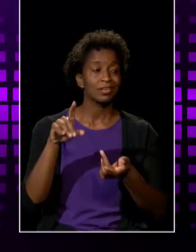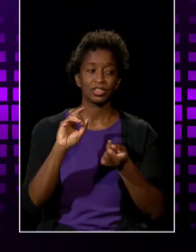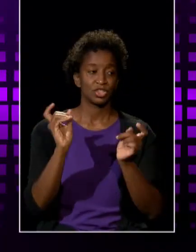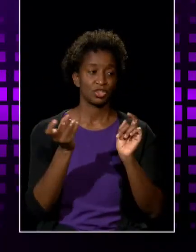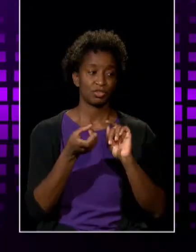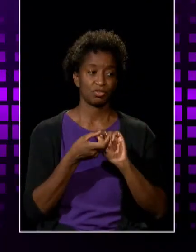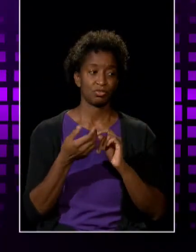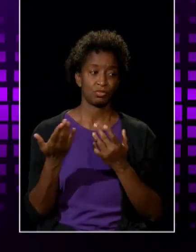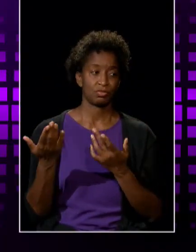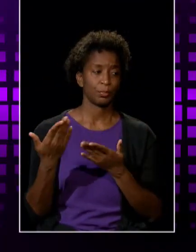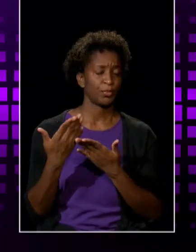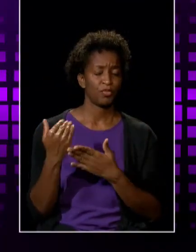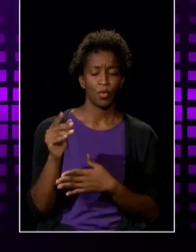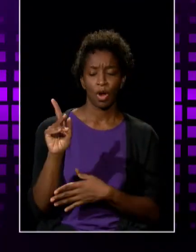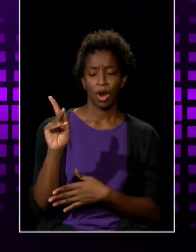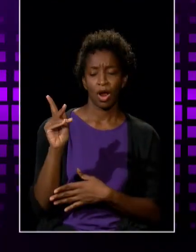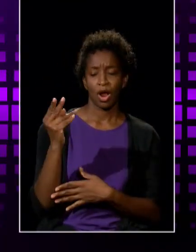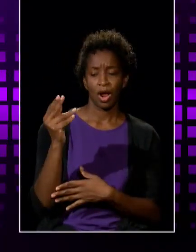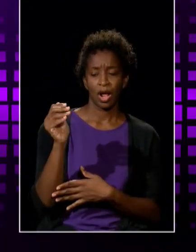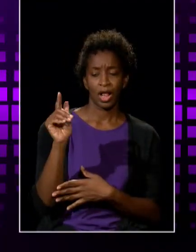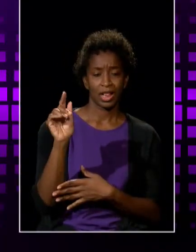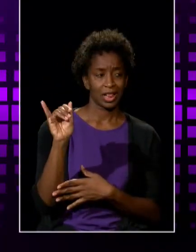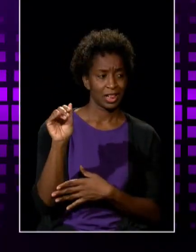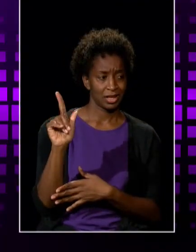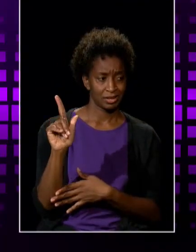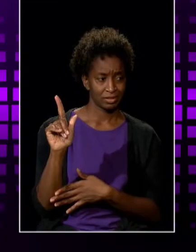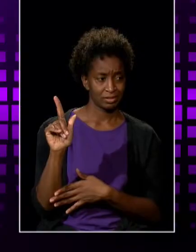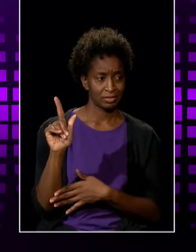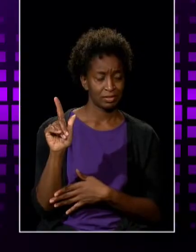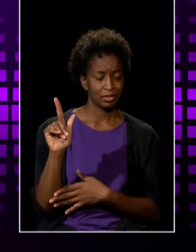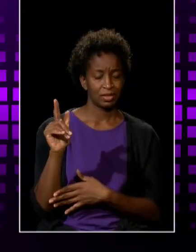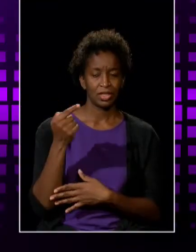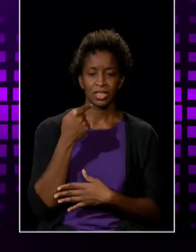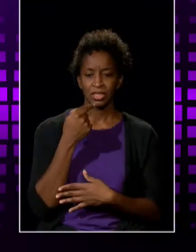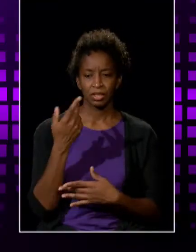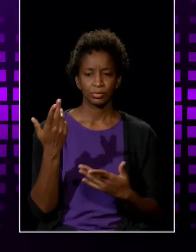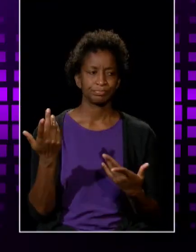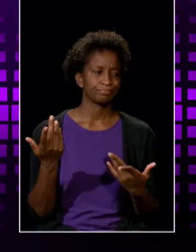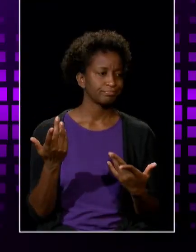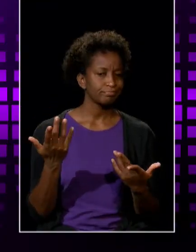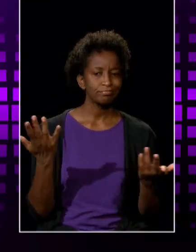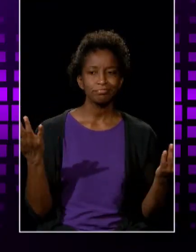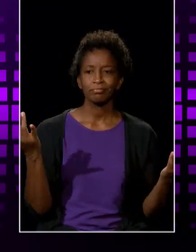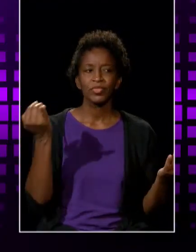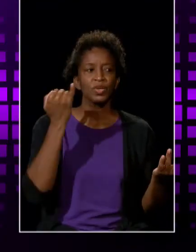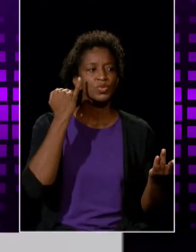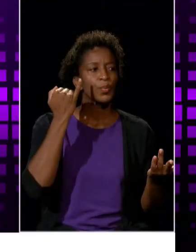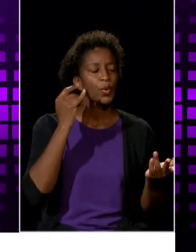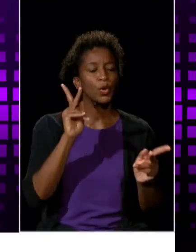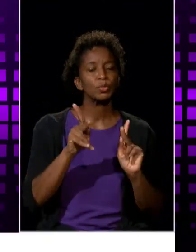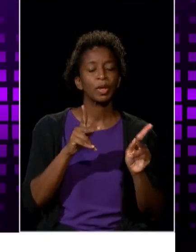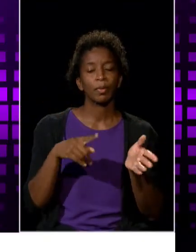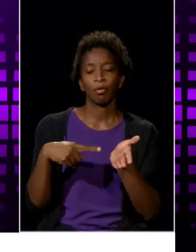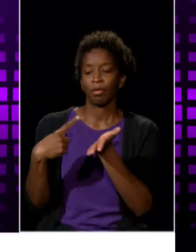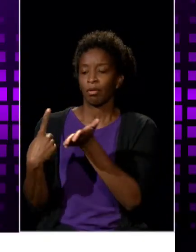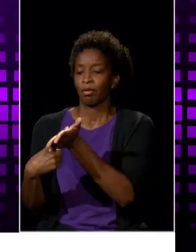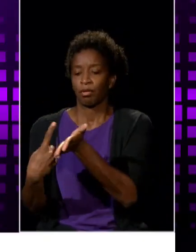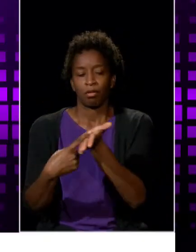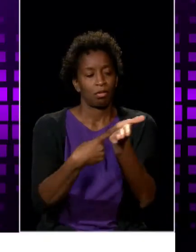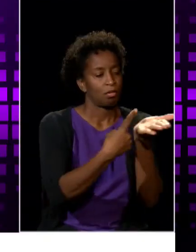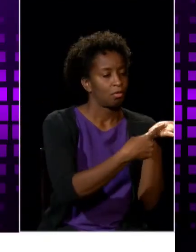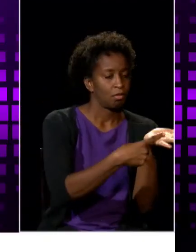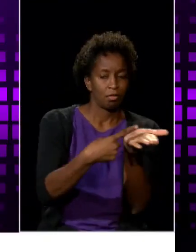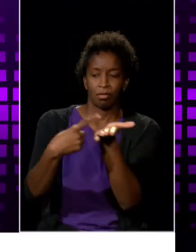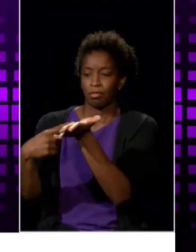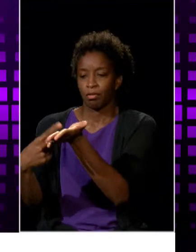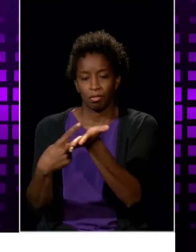if we continued with arguing back and forth as we've seen people doing, it would have stalled the process, and it